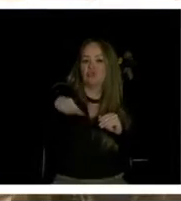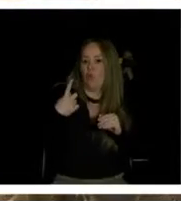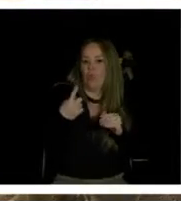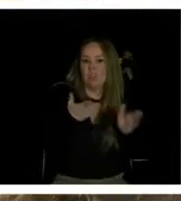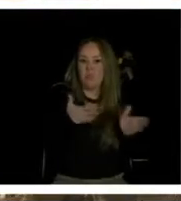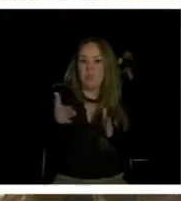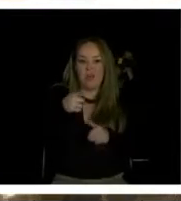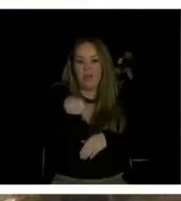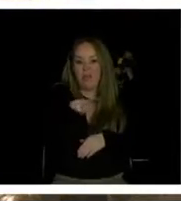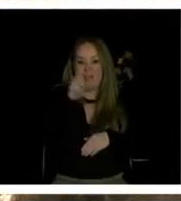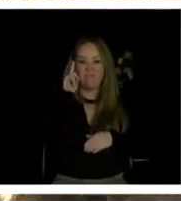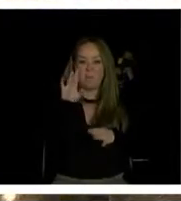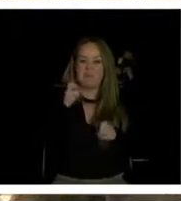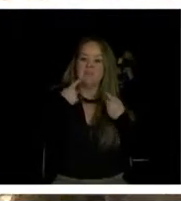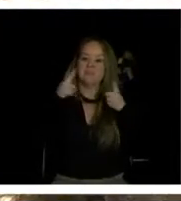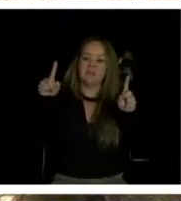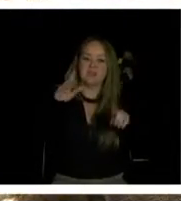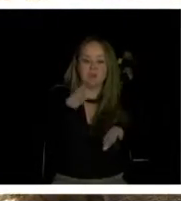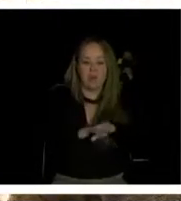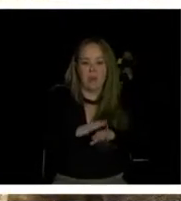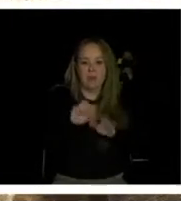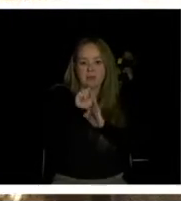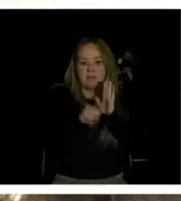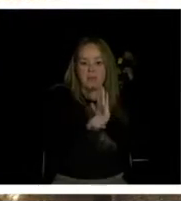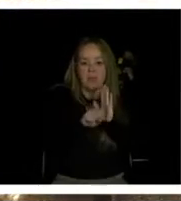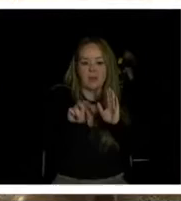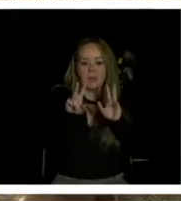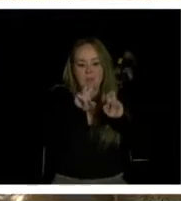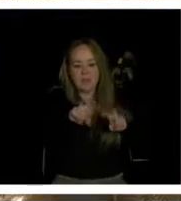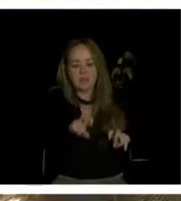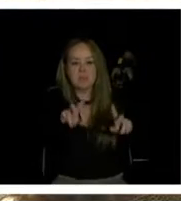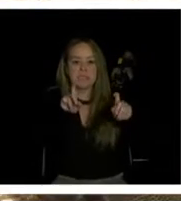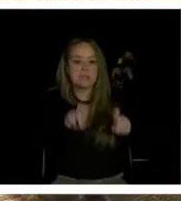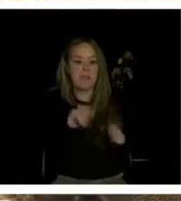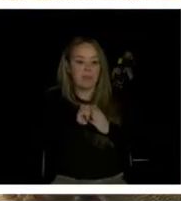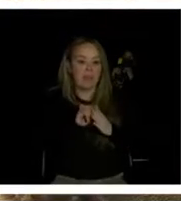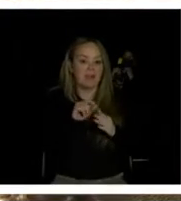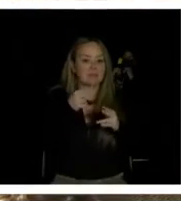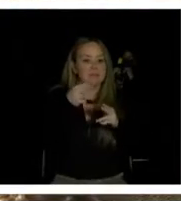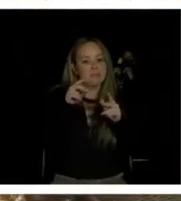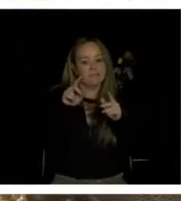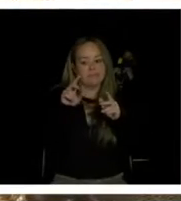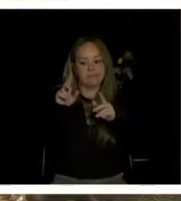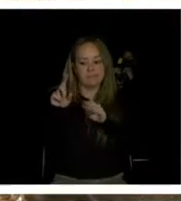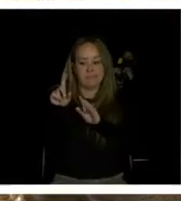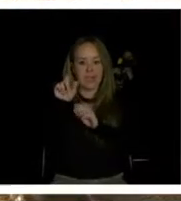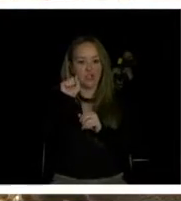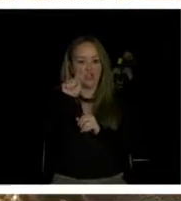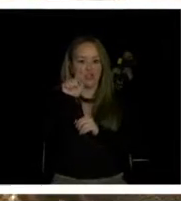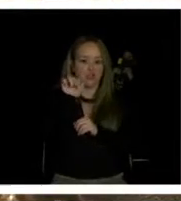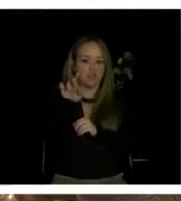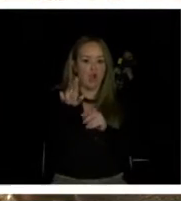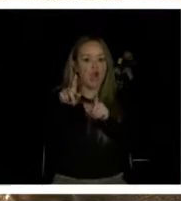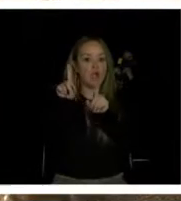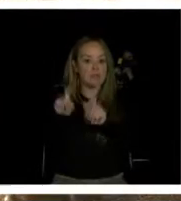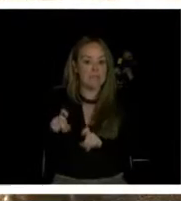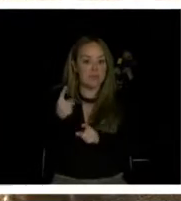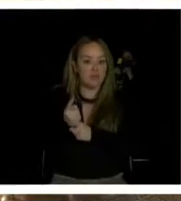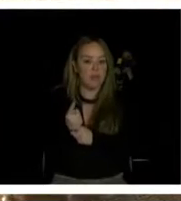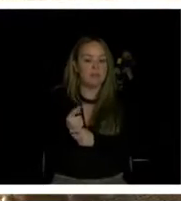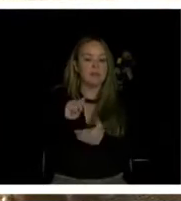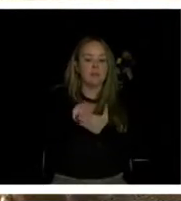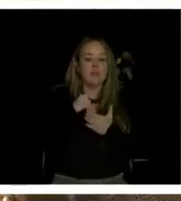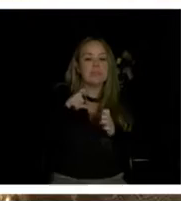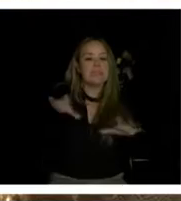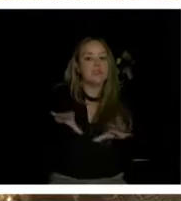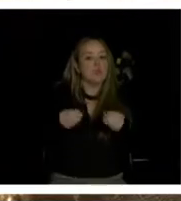be successful on a state assessment exam. In Texas, that's the STAR, right? We need to do more than